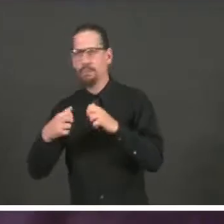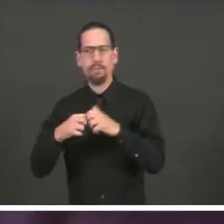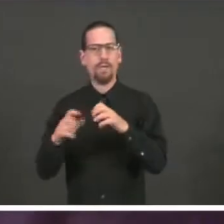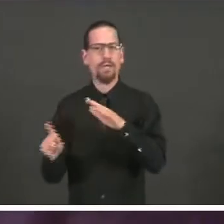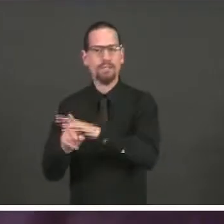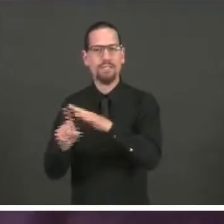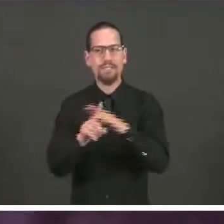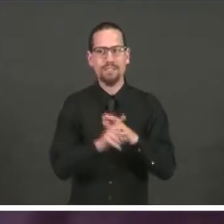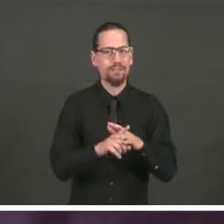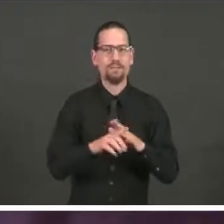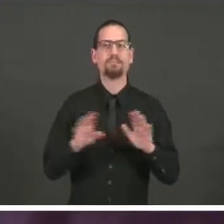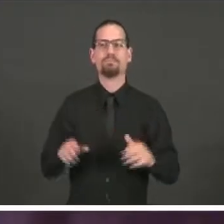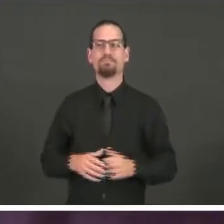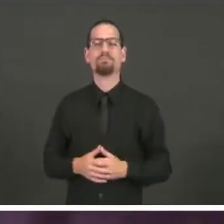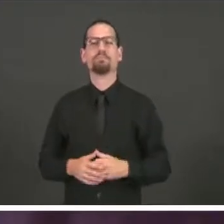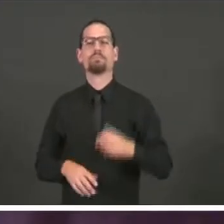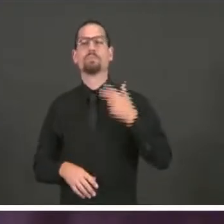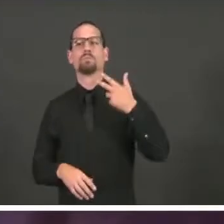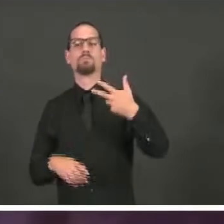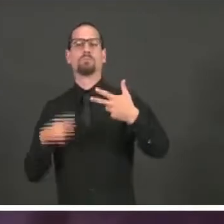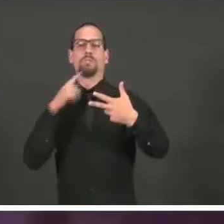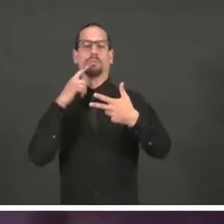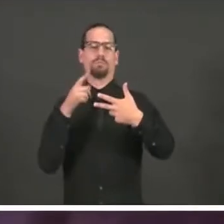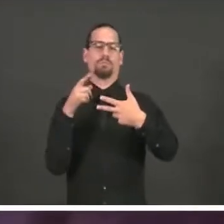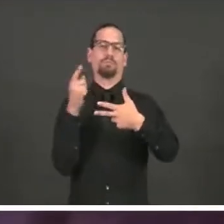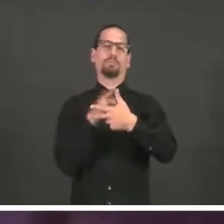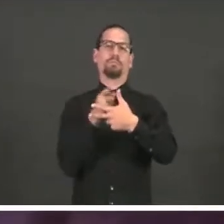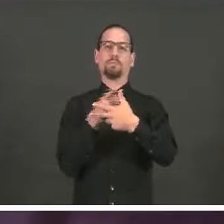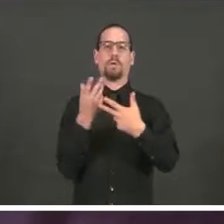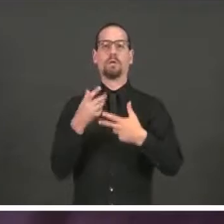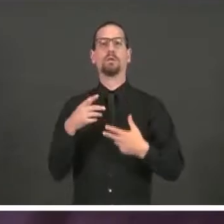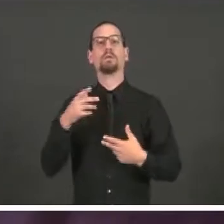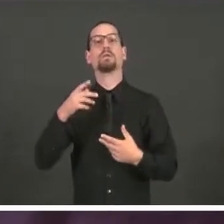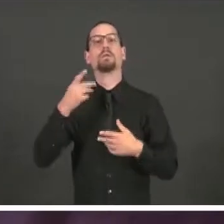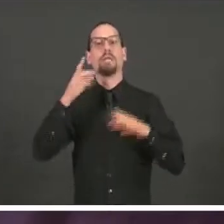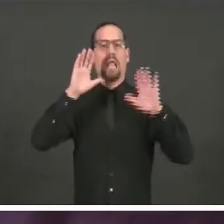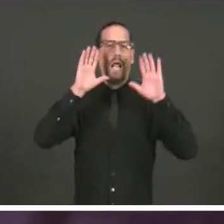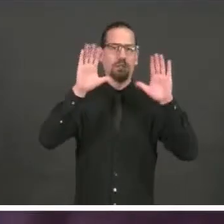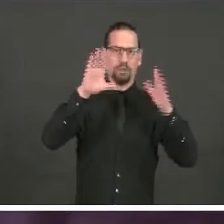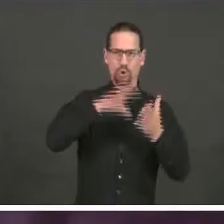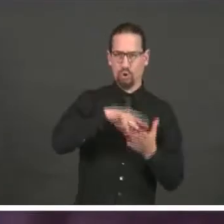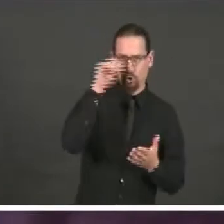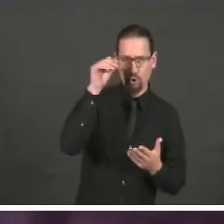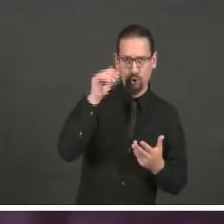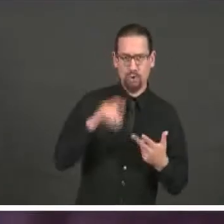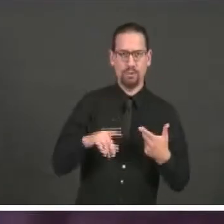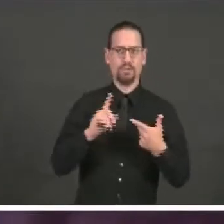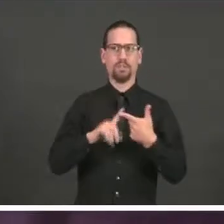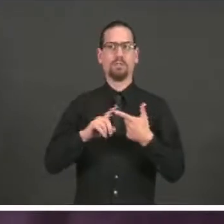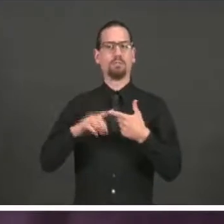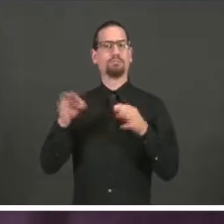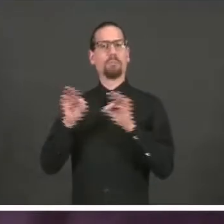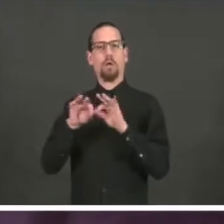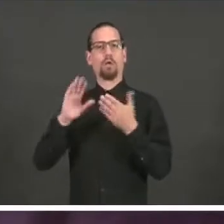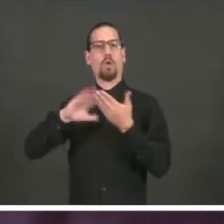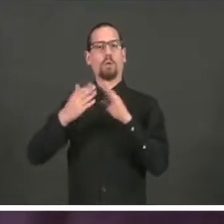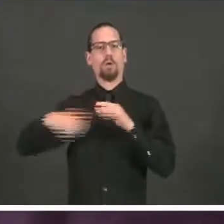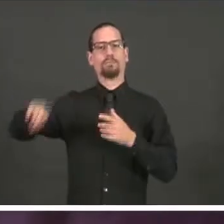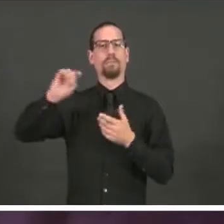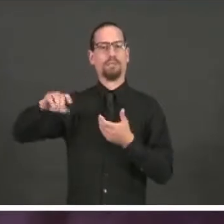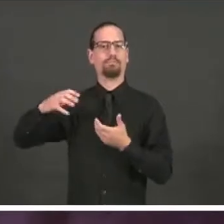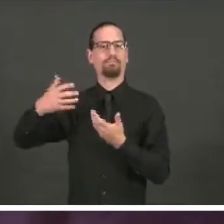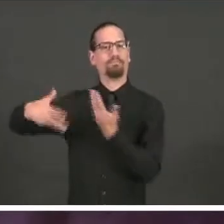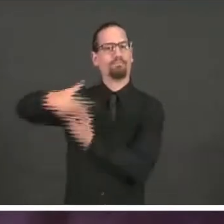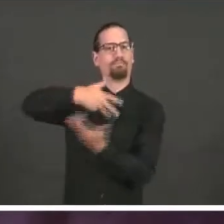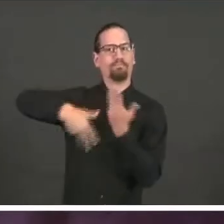excellence in learning, engaged communities, and world-class talent. Consistent with that vision, RIDE is dedicated to making this a great